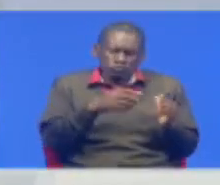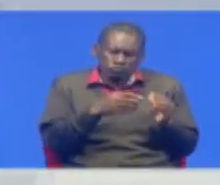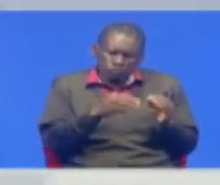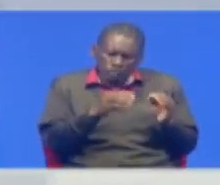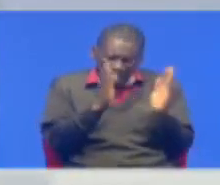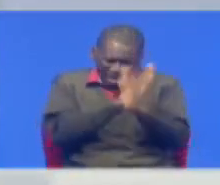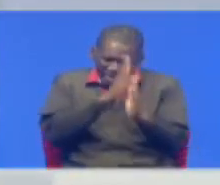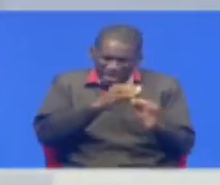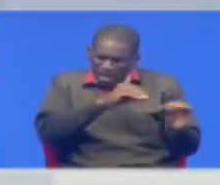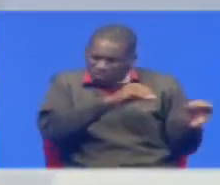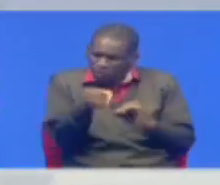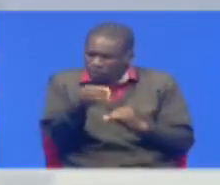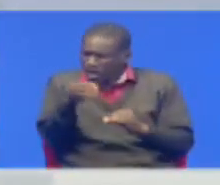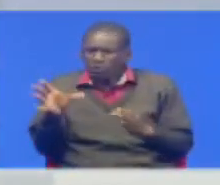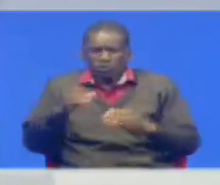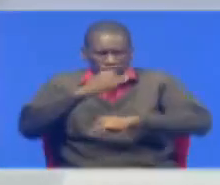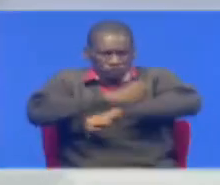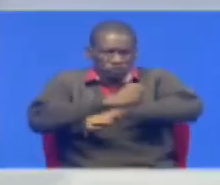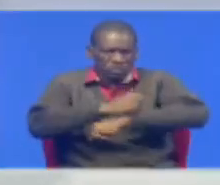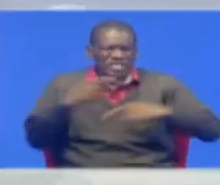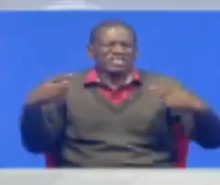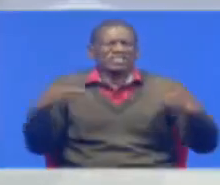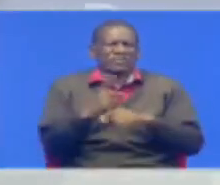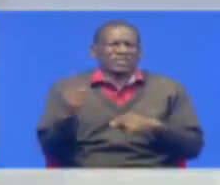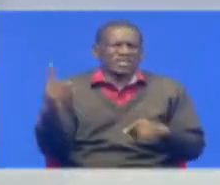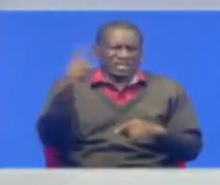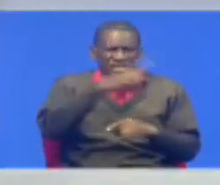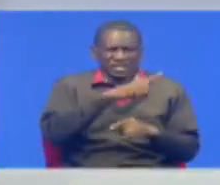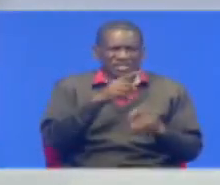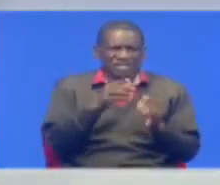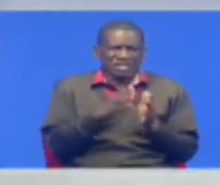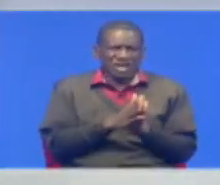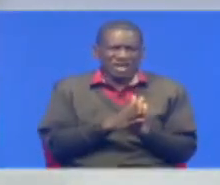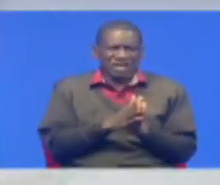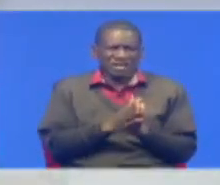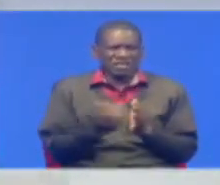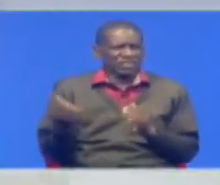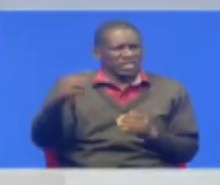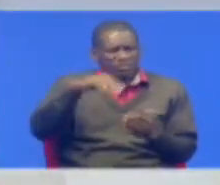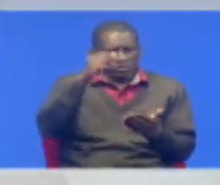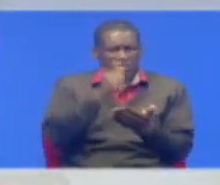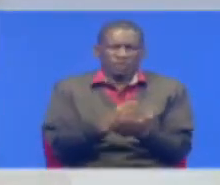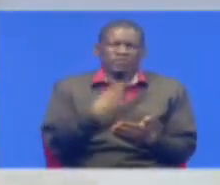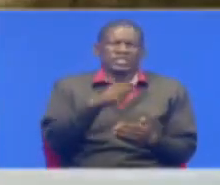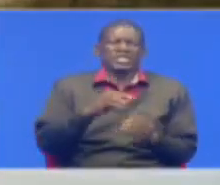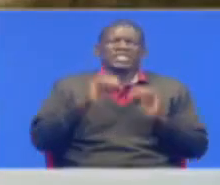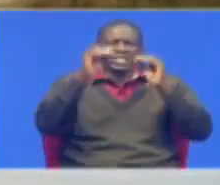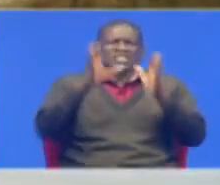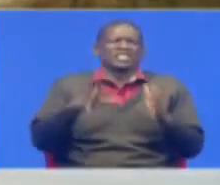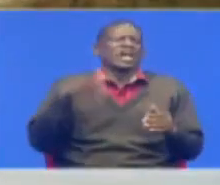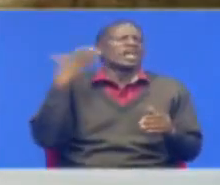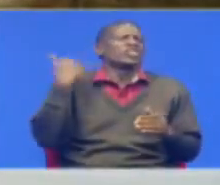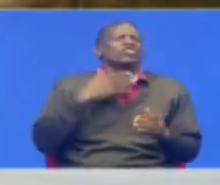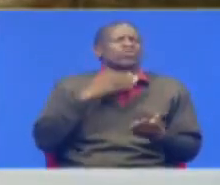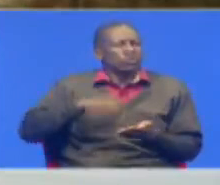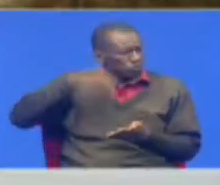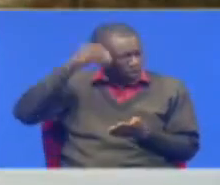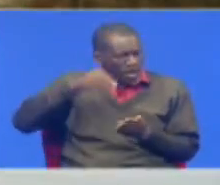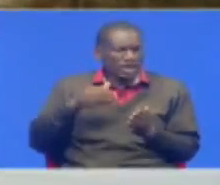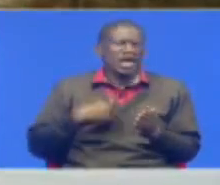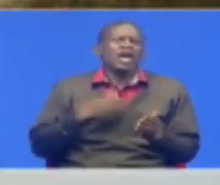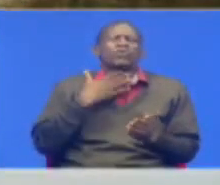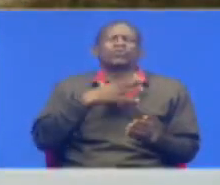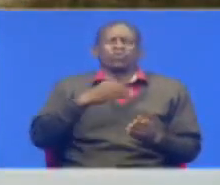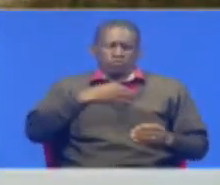at different days. And they would come to the office and they say, Mwalimu, mimi sitaki kusoma, nataka kwenda kupumzika kidogo, mimi